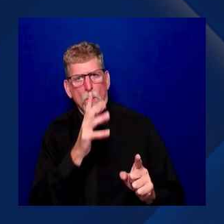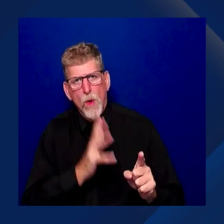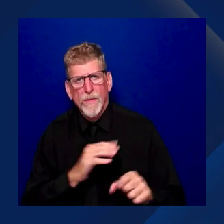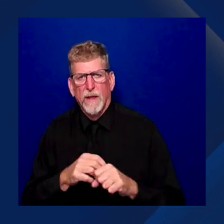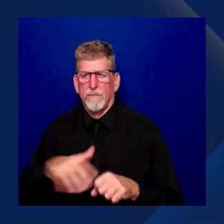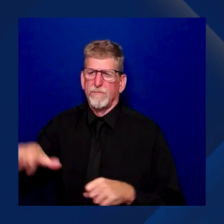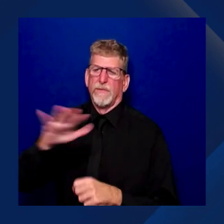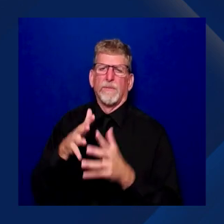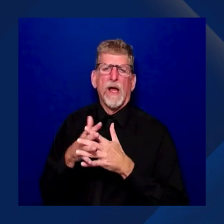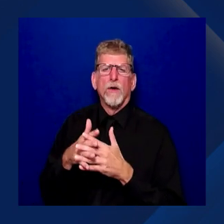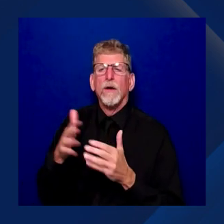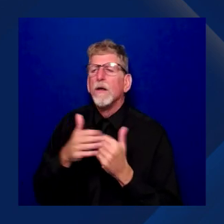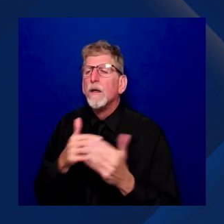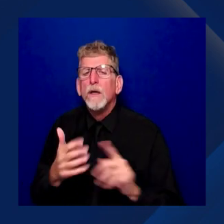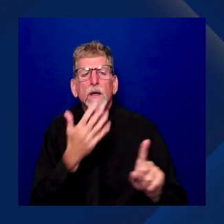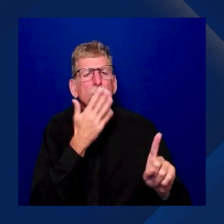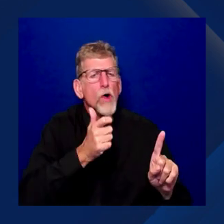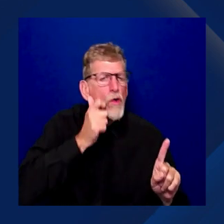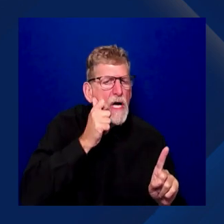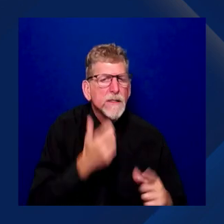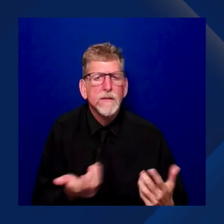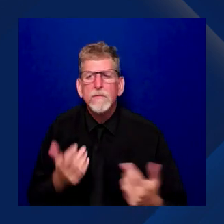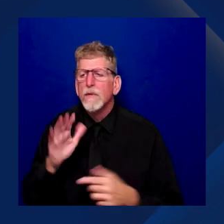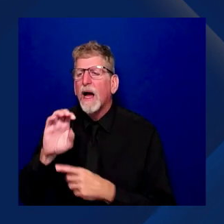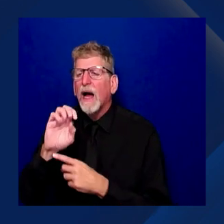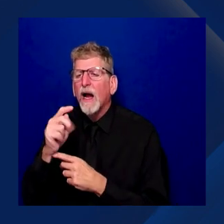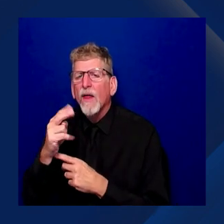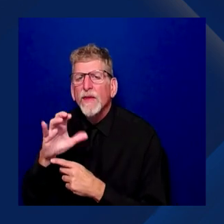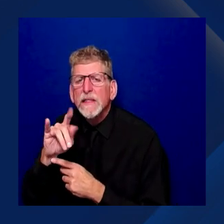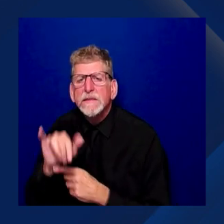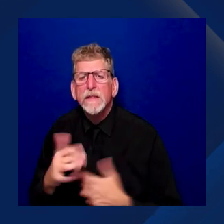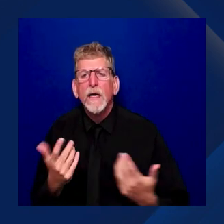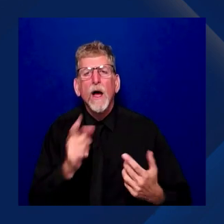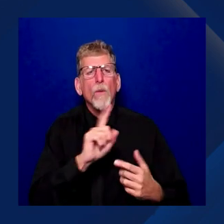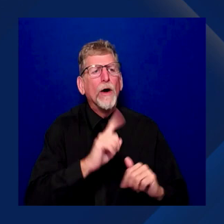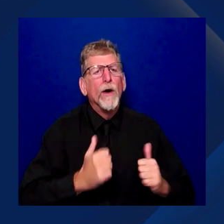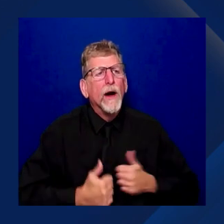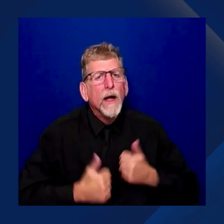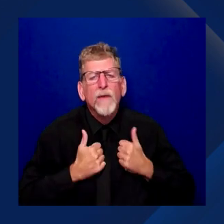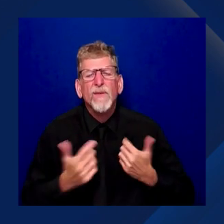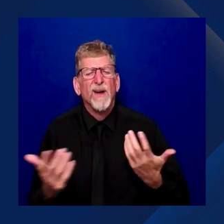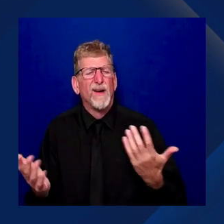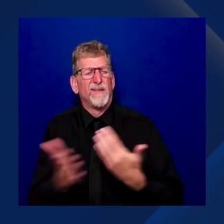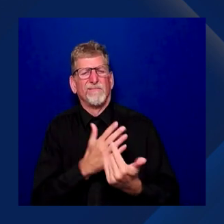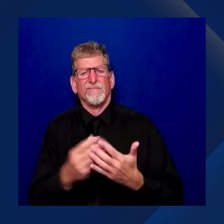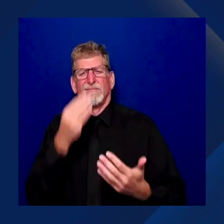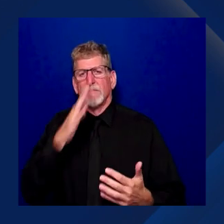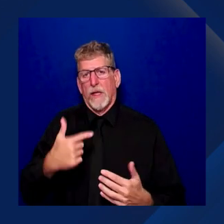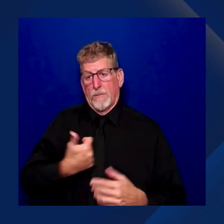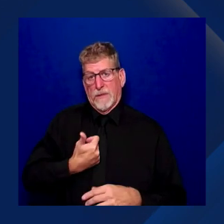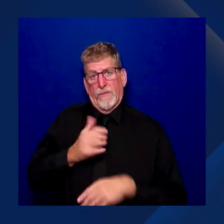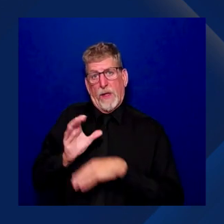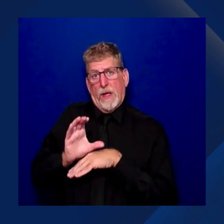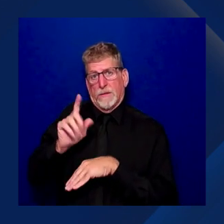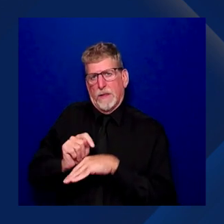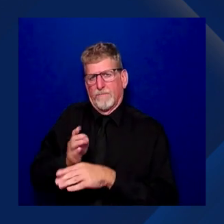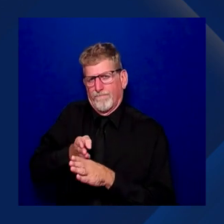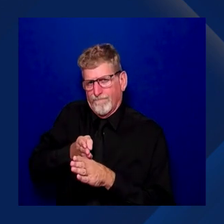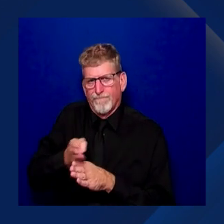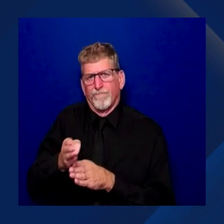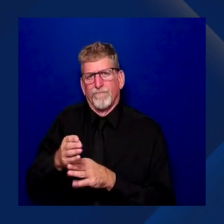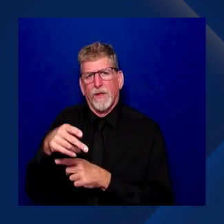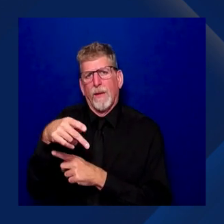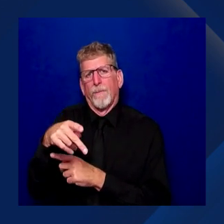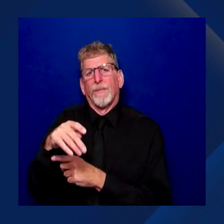even location. As a consultant for PerkinElmer, I've had a chance to work with providers from all over the